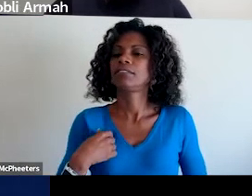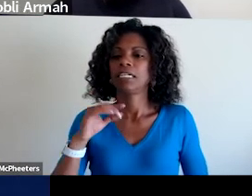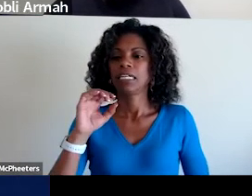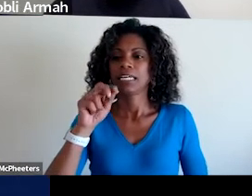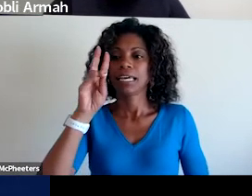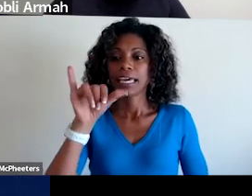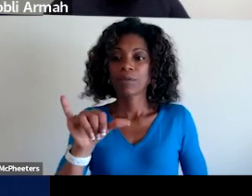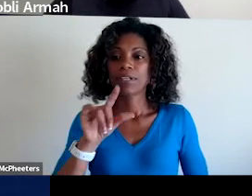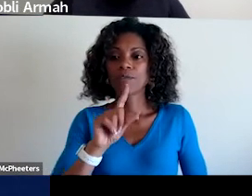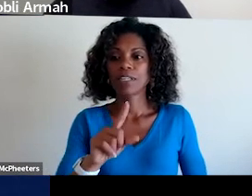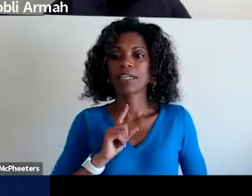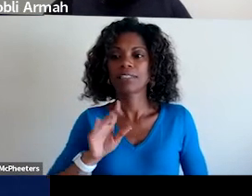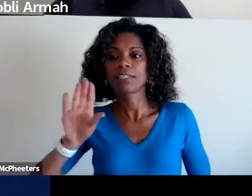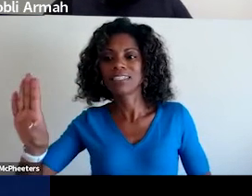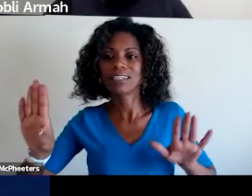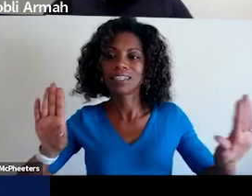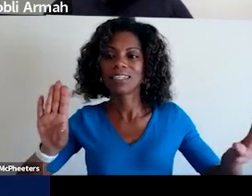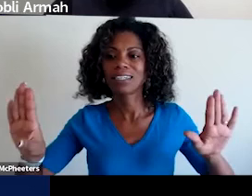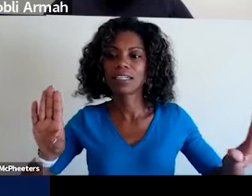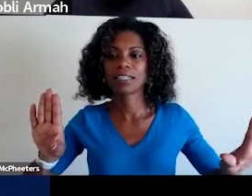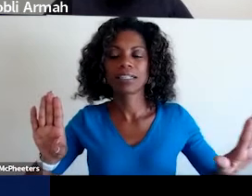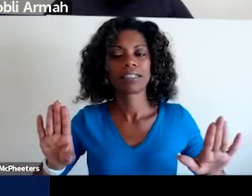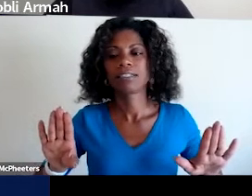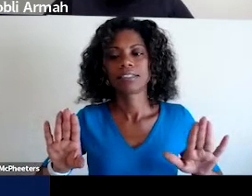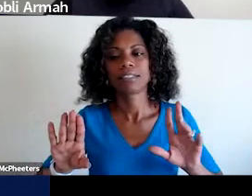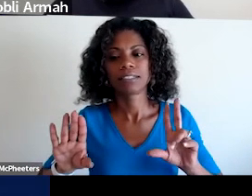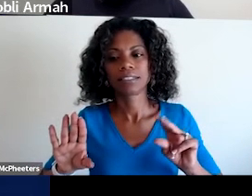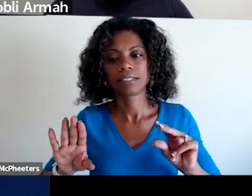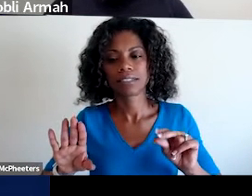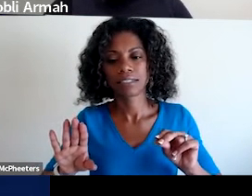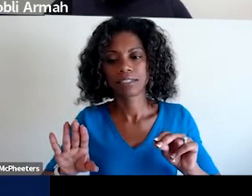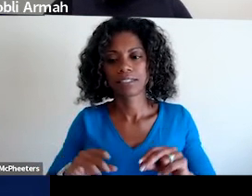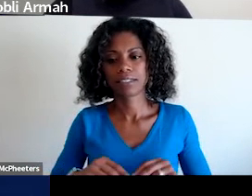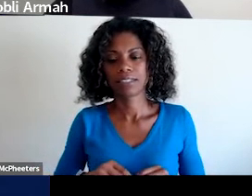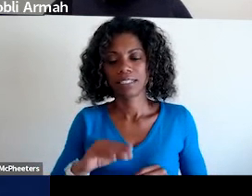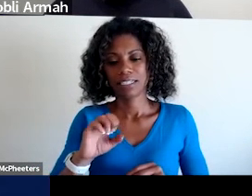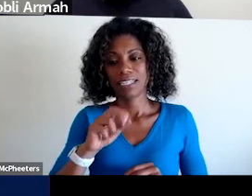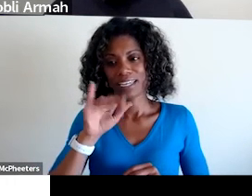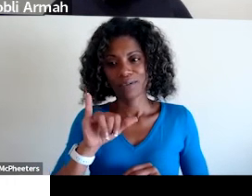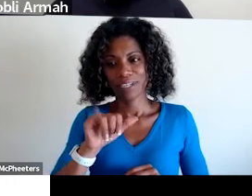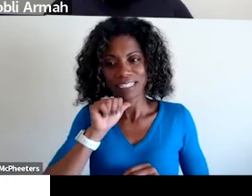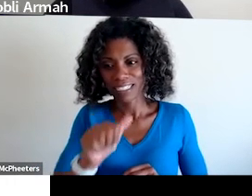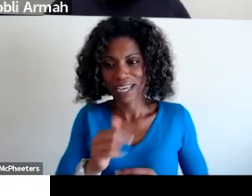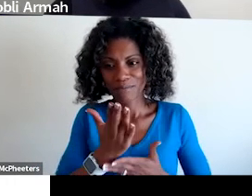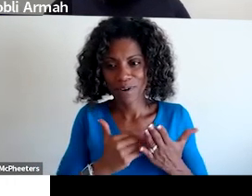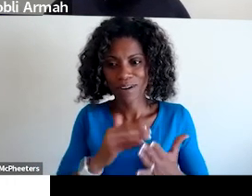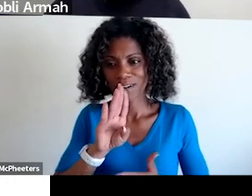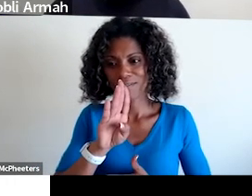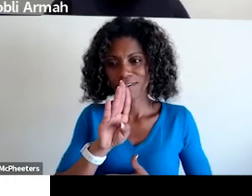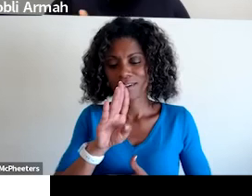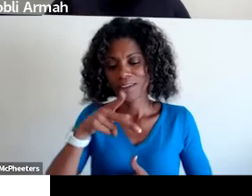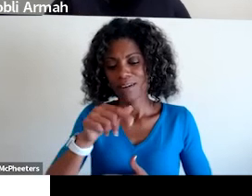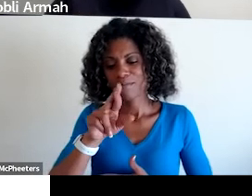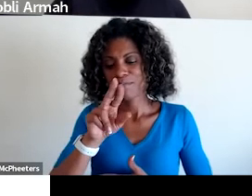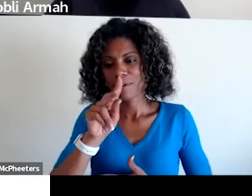stop, like debunk that myth. Like equity is not partisan. It can't be.